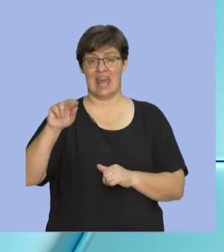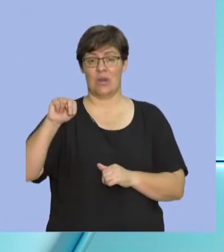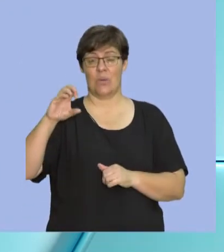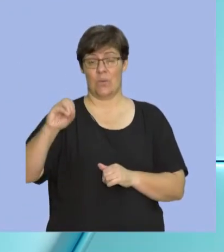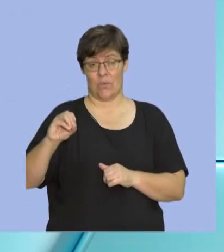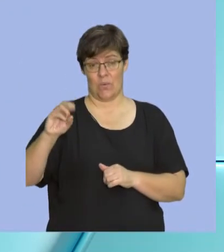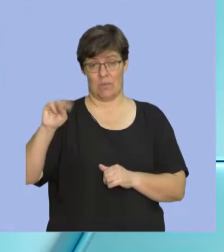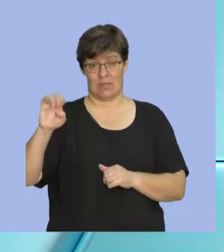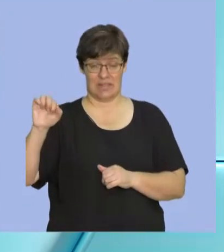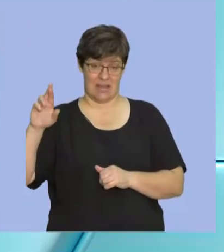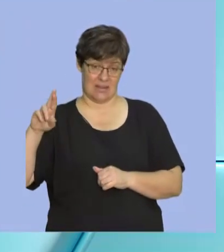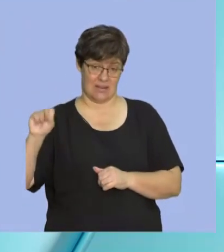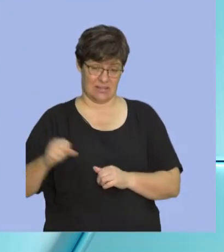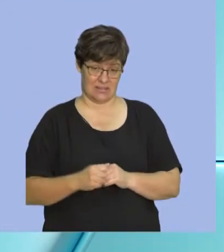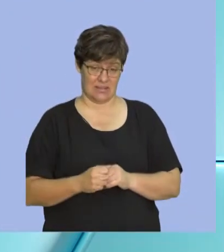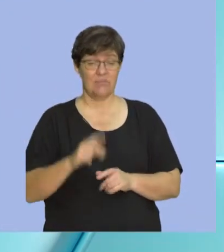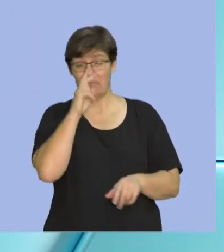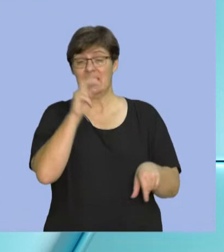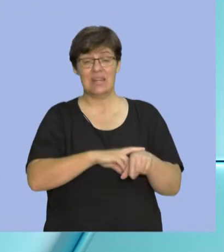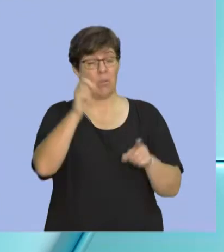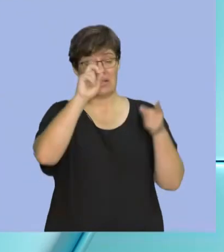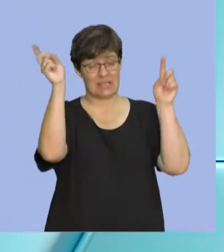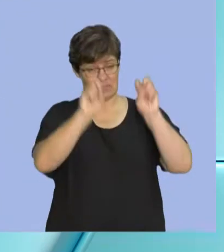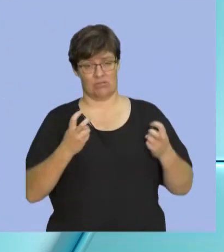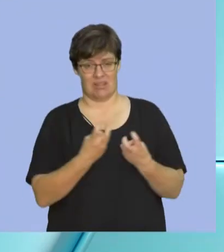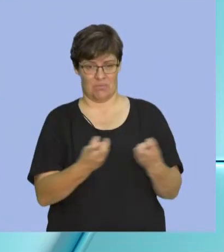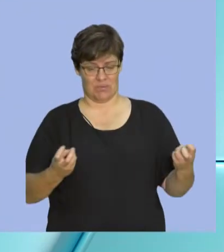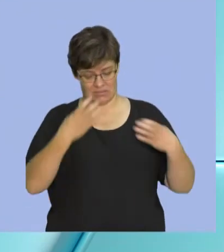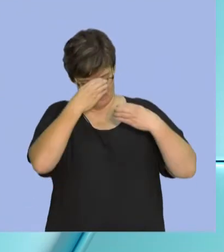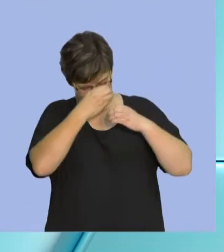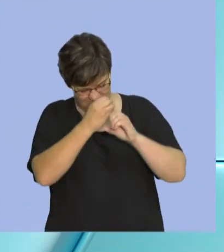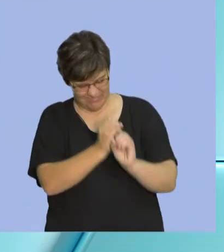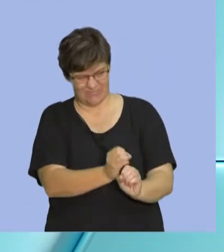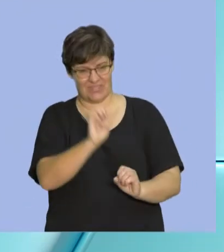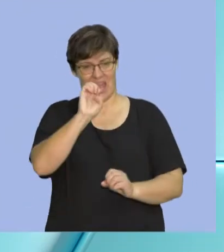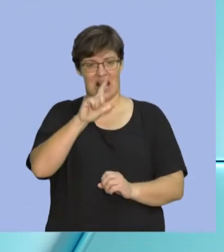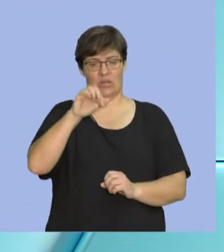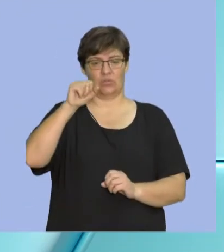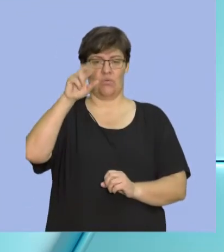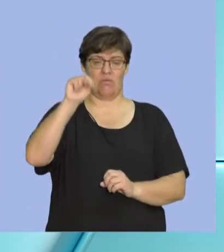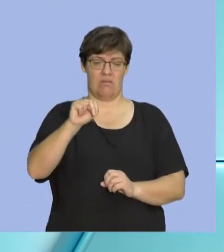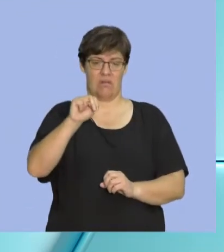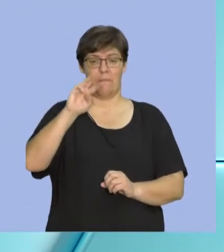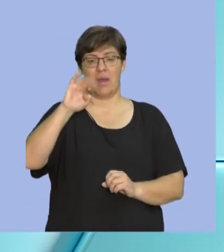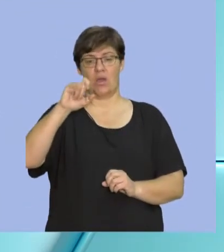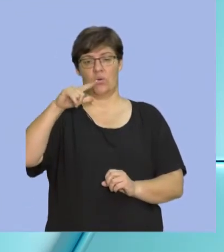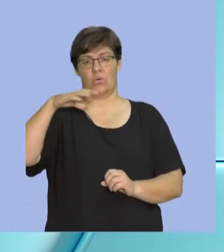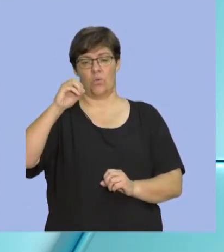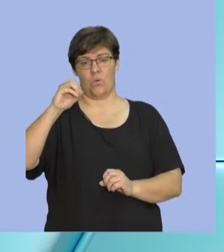these would require highly specialized equipment such as electron microscopes to be able to see them and their